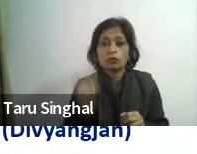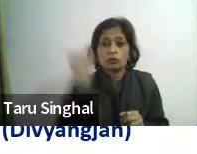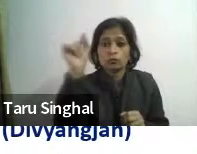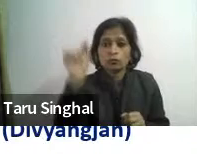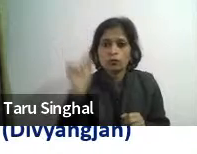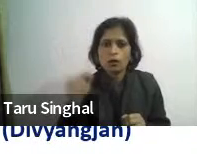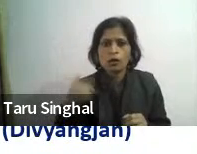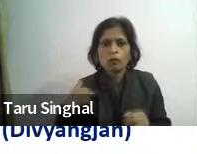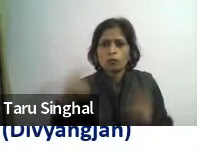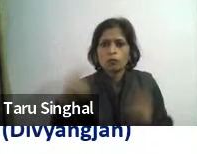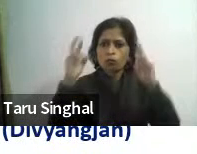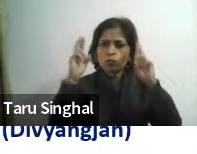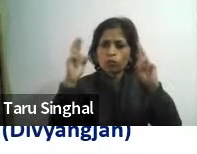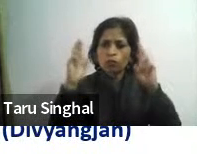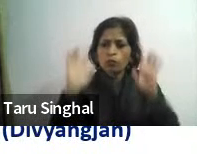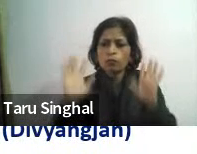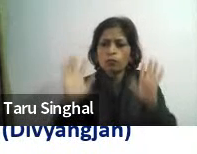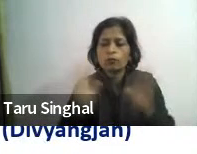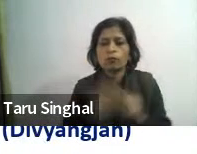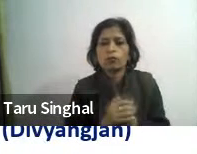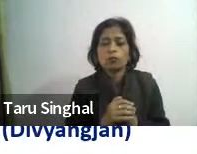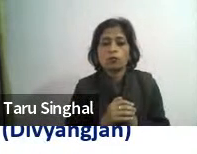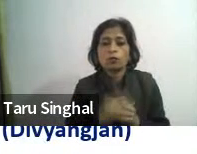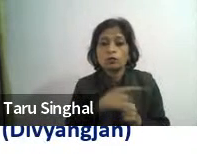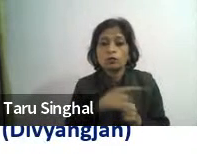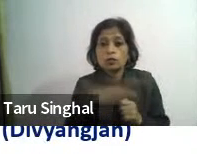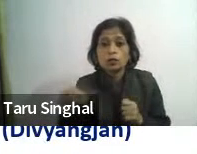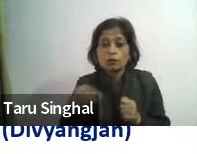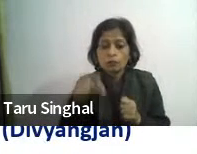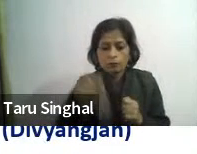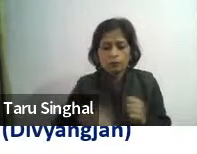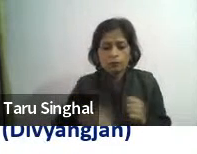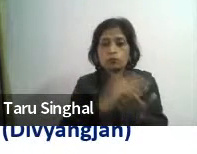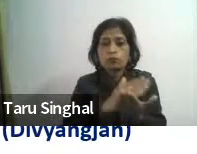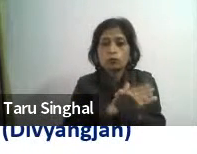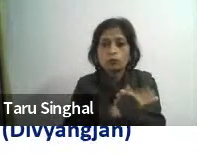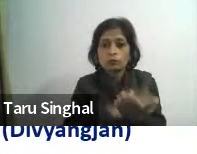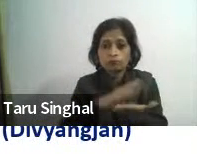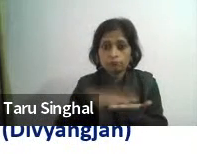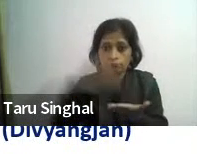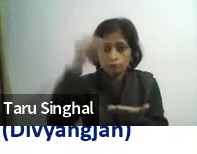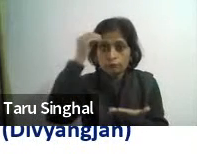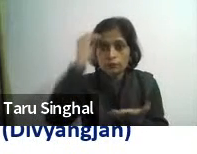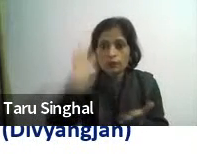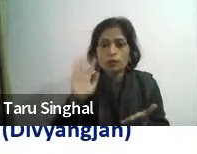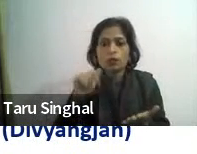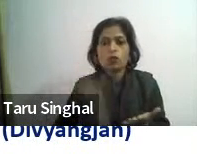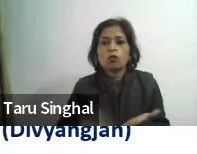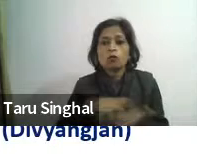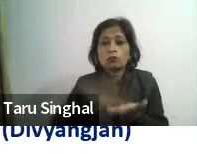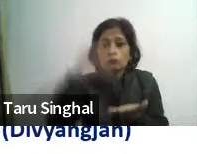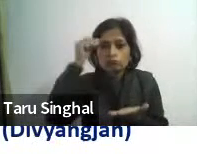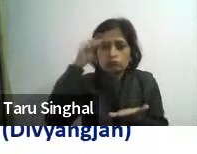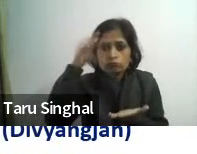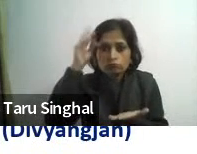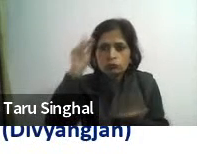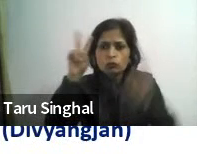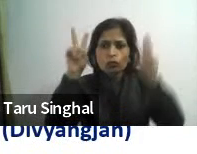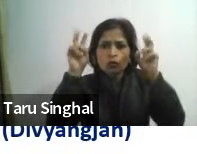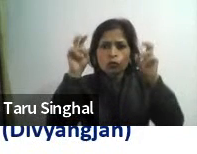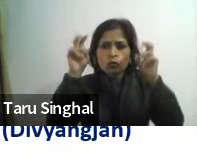expecting that that they should learn through this program and educate themselves. And this is